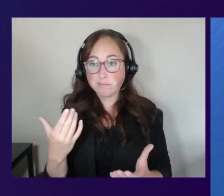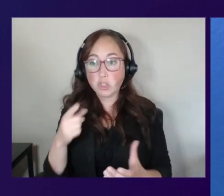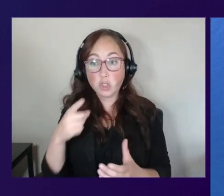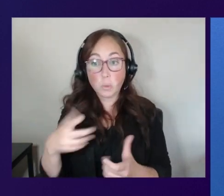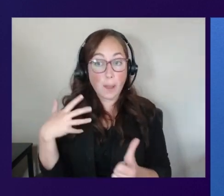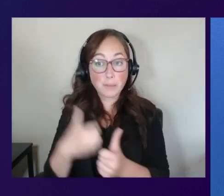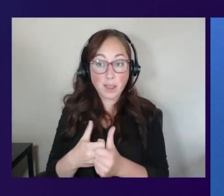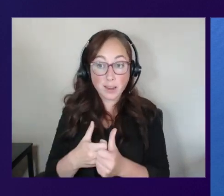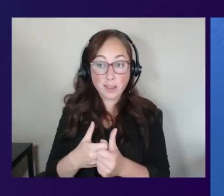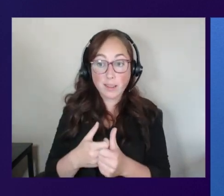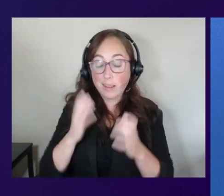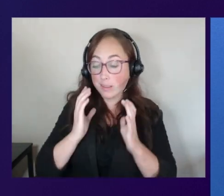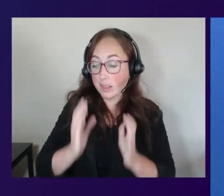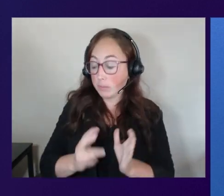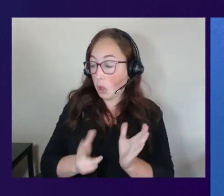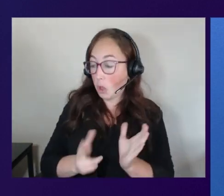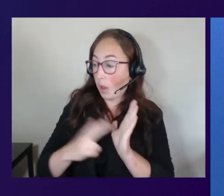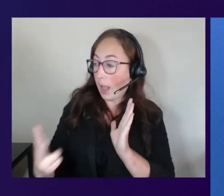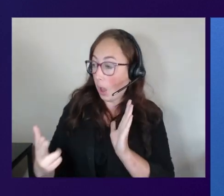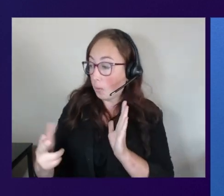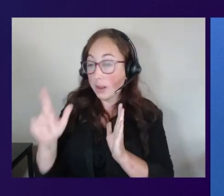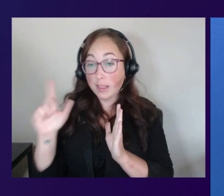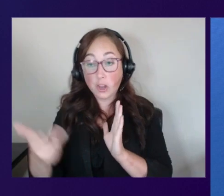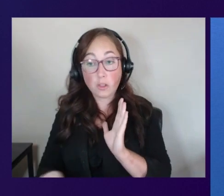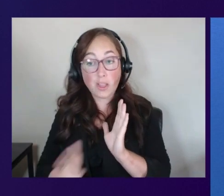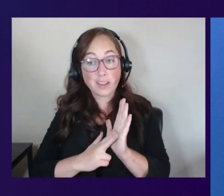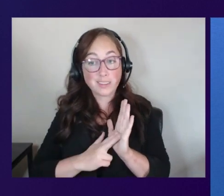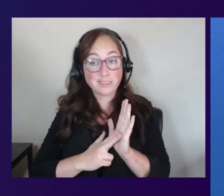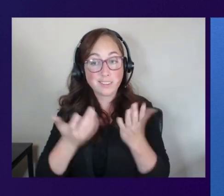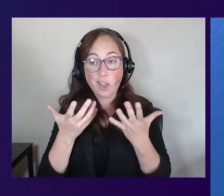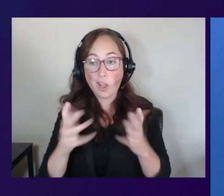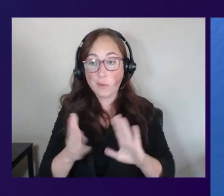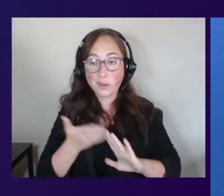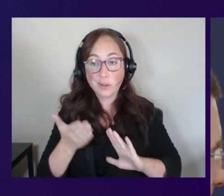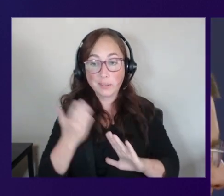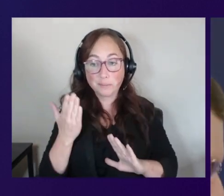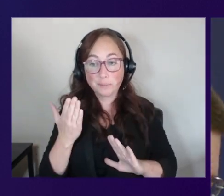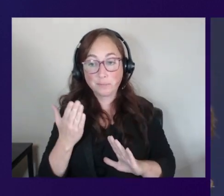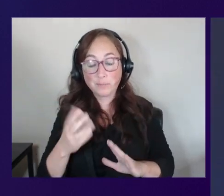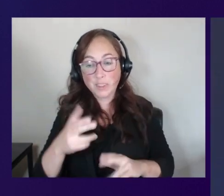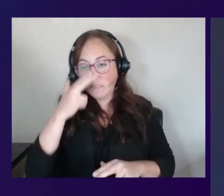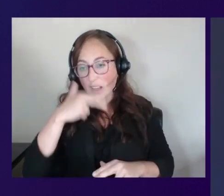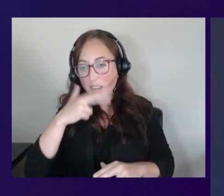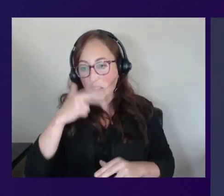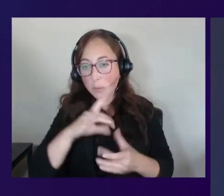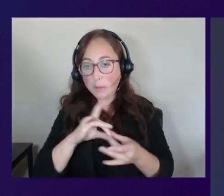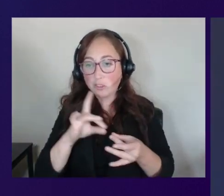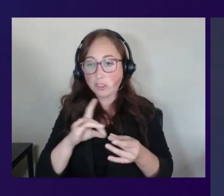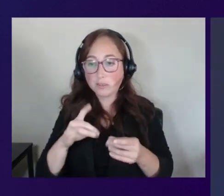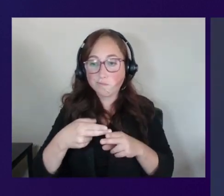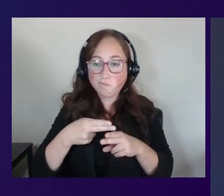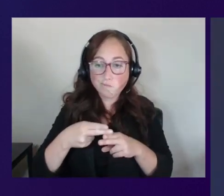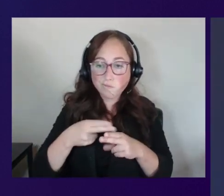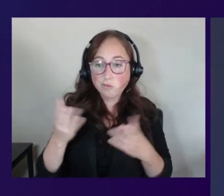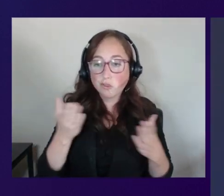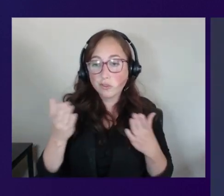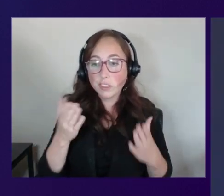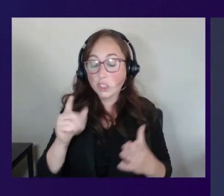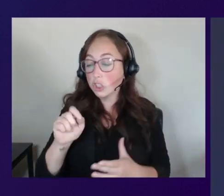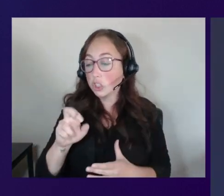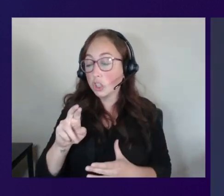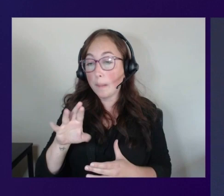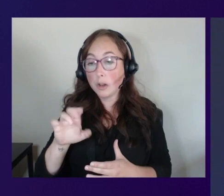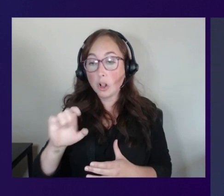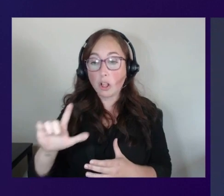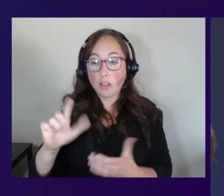out, they log in again. There it is running for them. And it's funny you mentioned terminal service. That's something from my